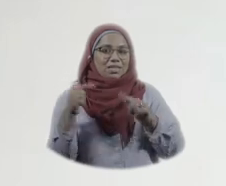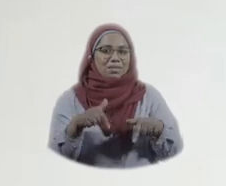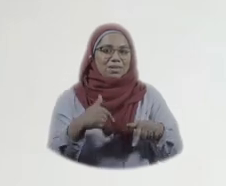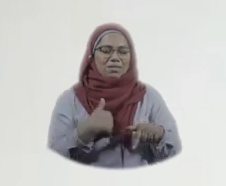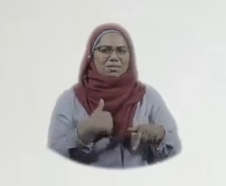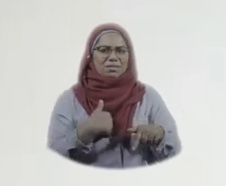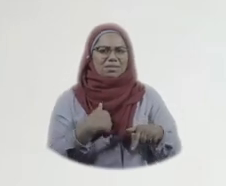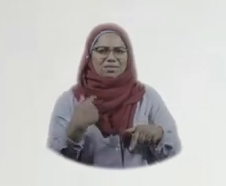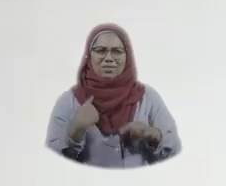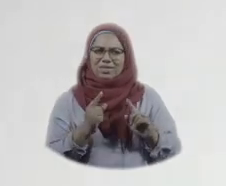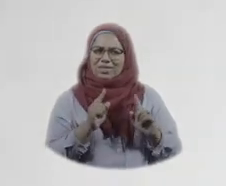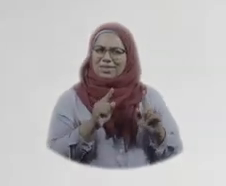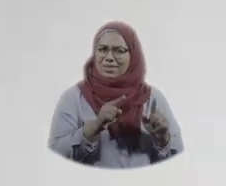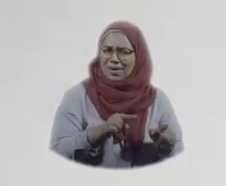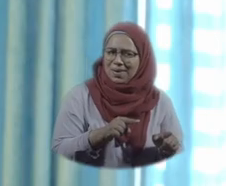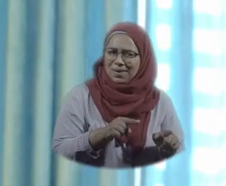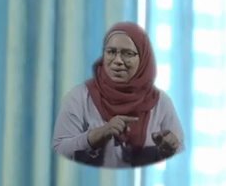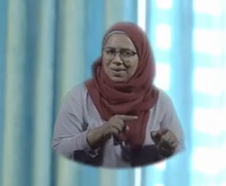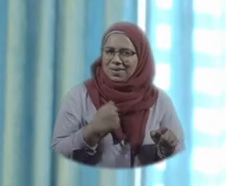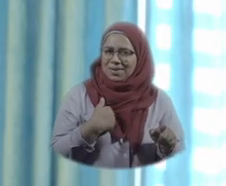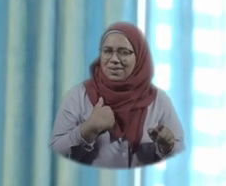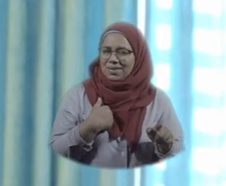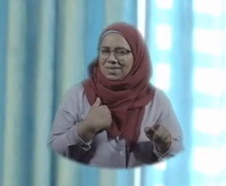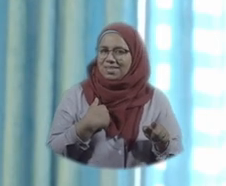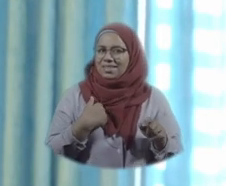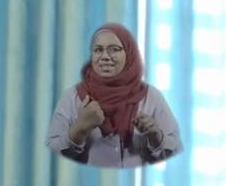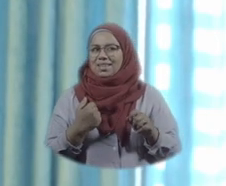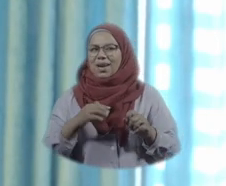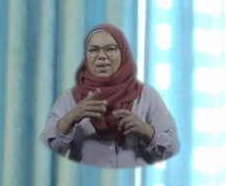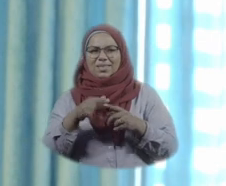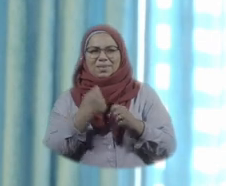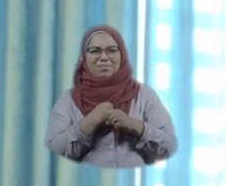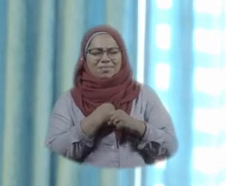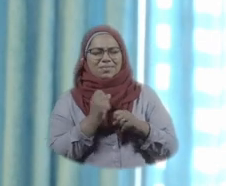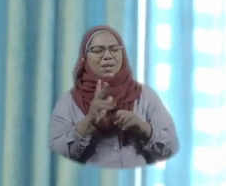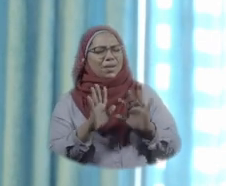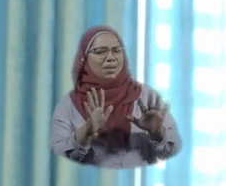like when I first got asked, I was like, oh, do I really want to do this? It's out of my comfort